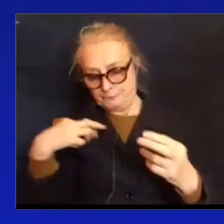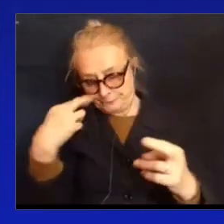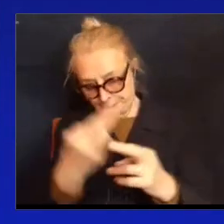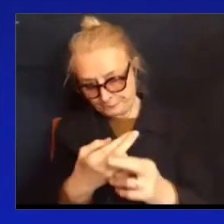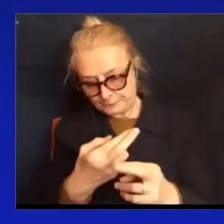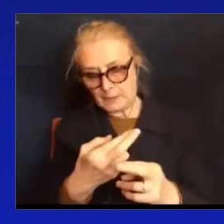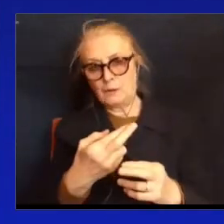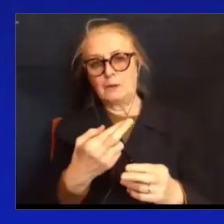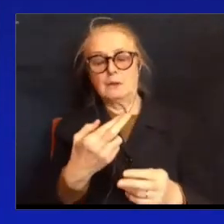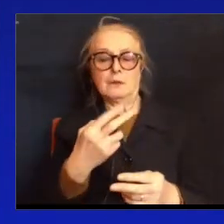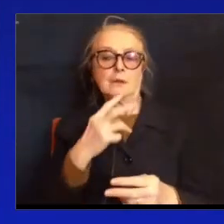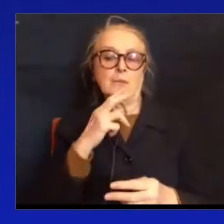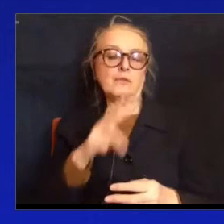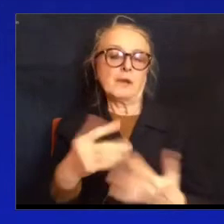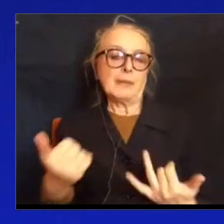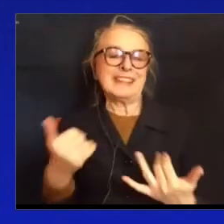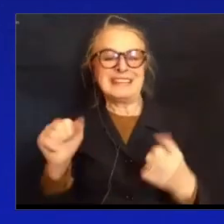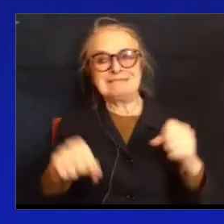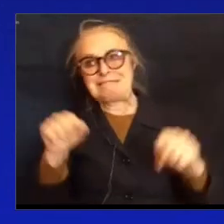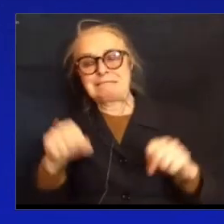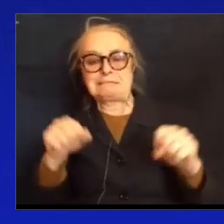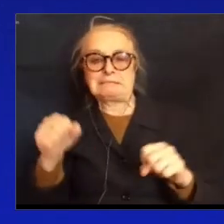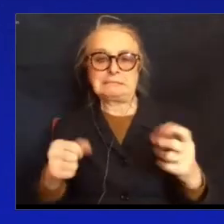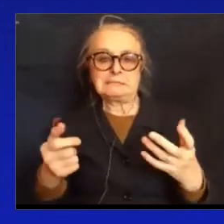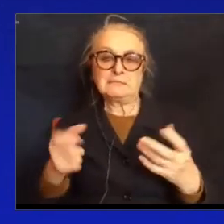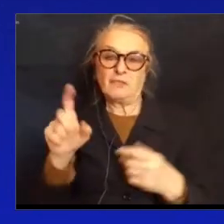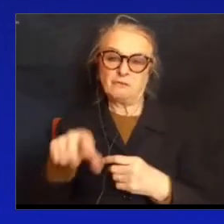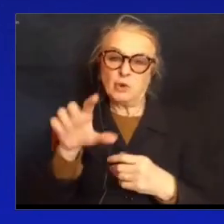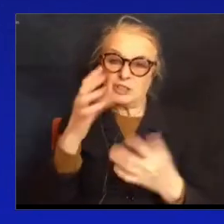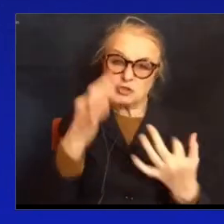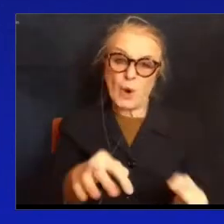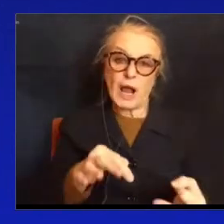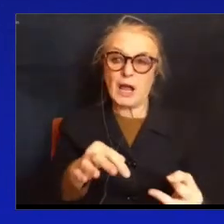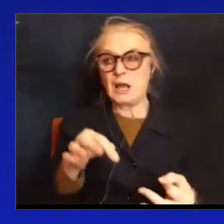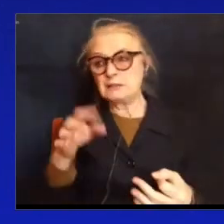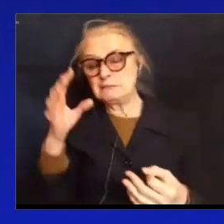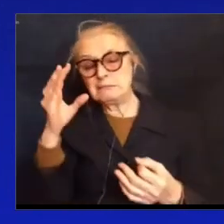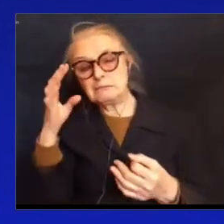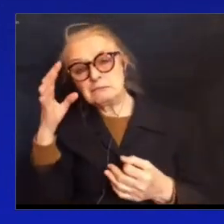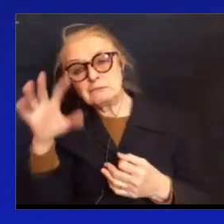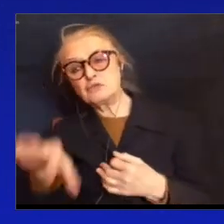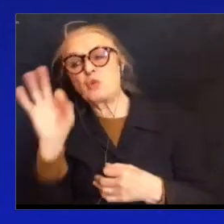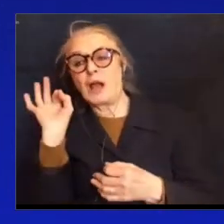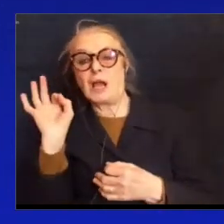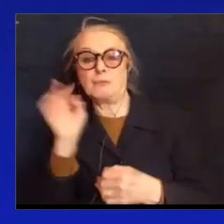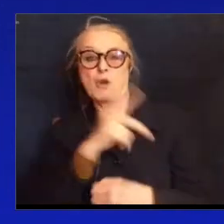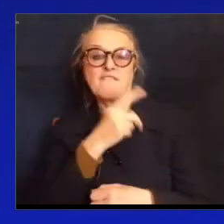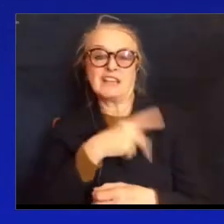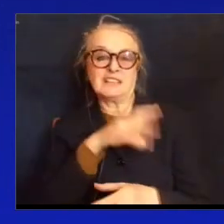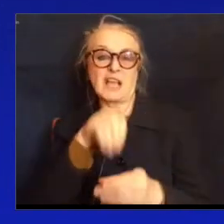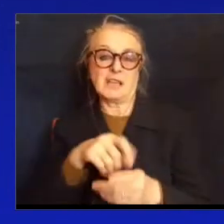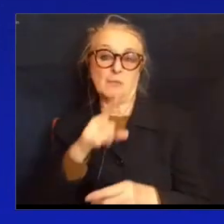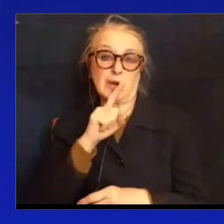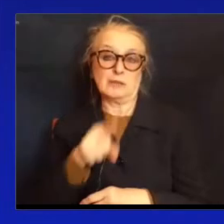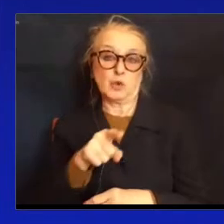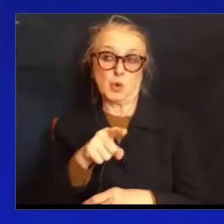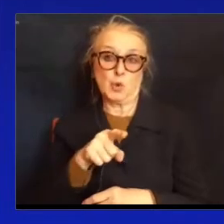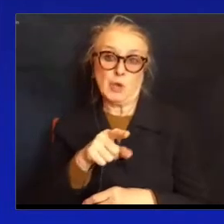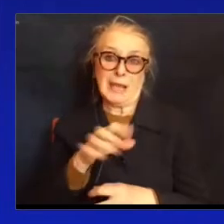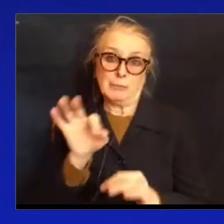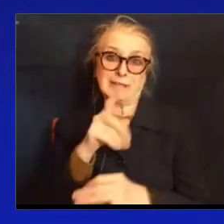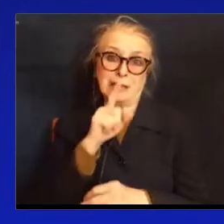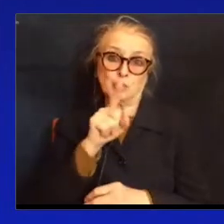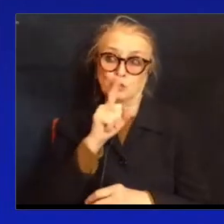difficult decisions at the provincial level to ensure that our most vulnerable and those who the medical team has